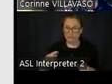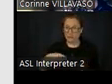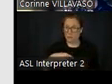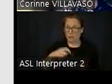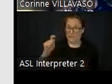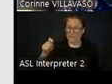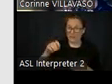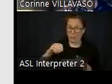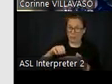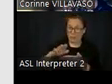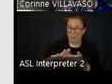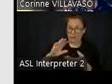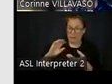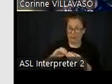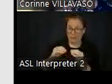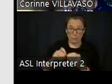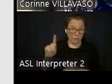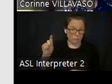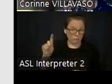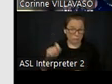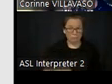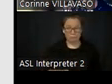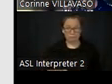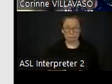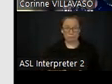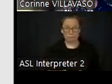versus absences being